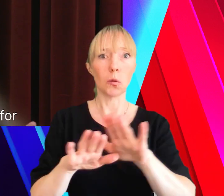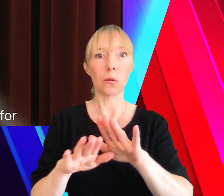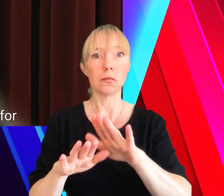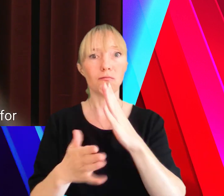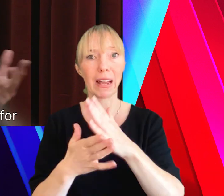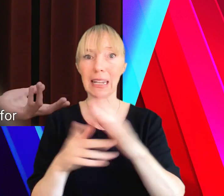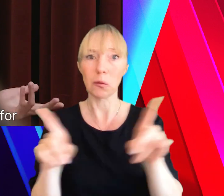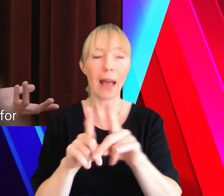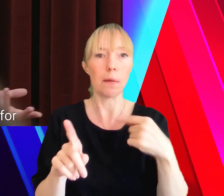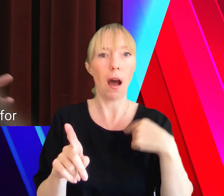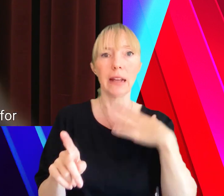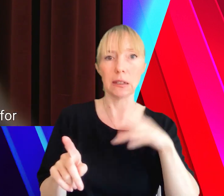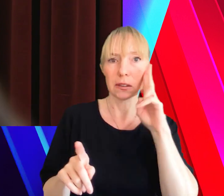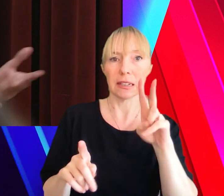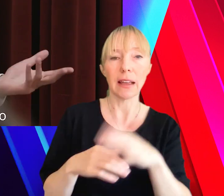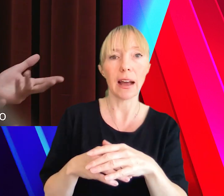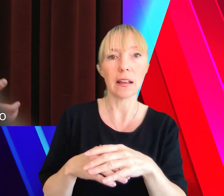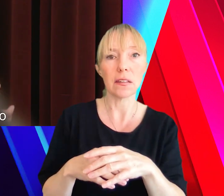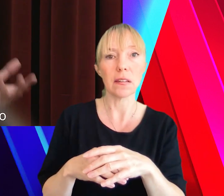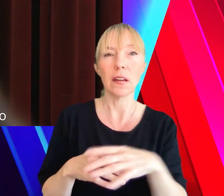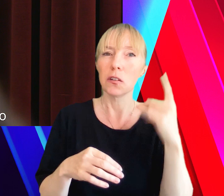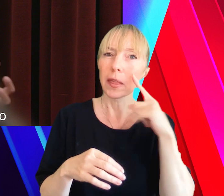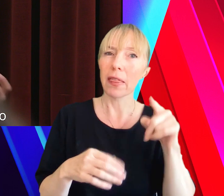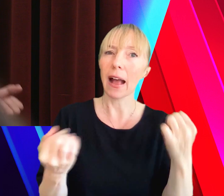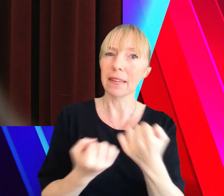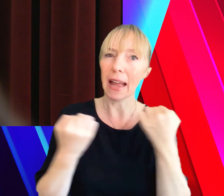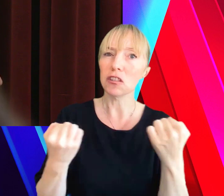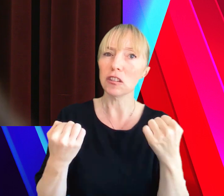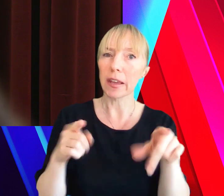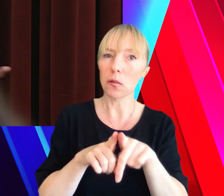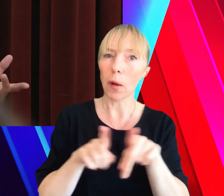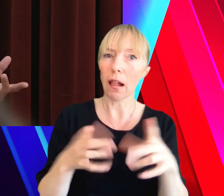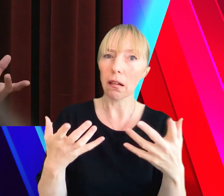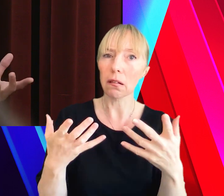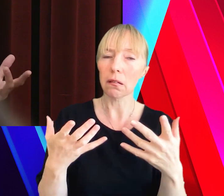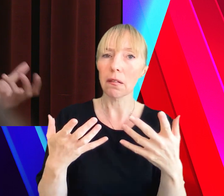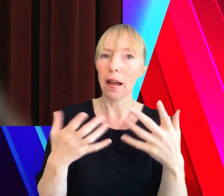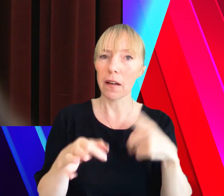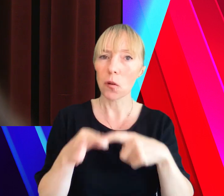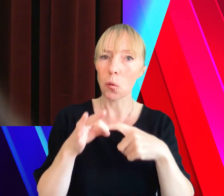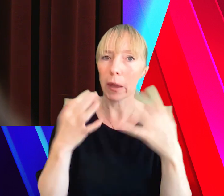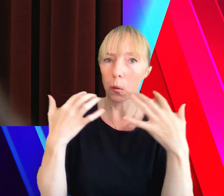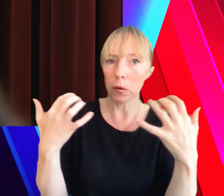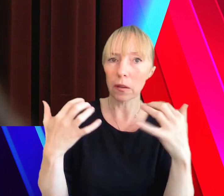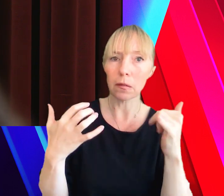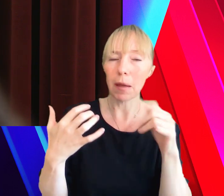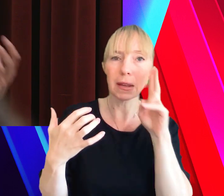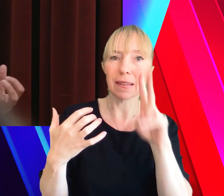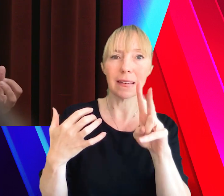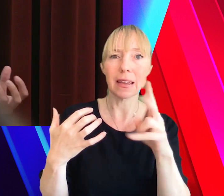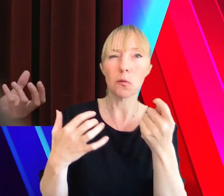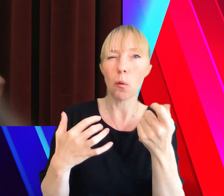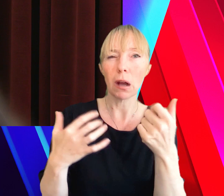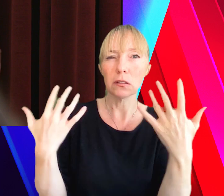or whatever. Do you think, kind of for anyone really, like, do you think that's also a thing of sort of that agency specifically can draw into